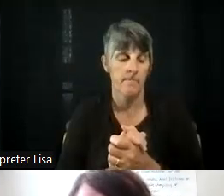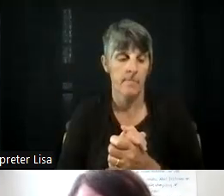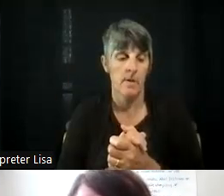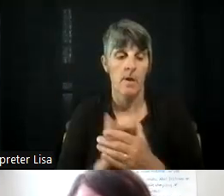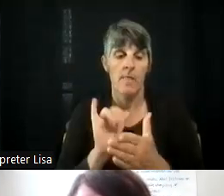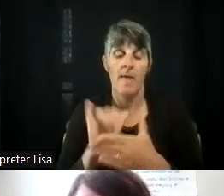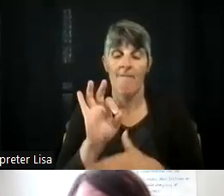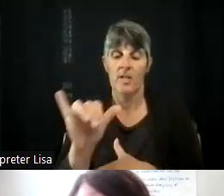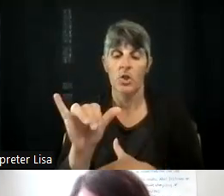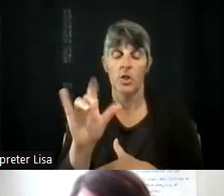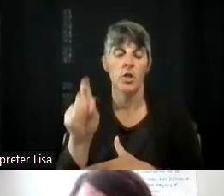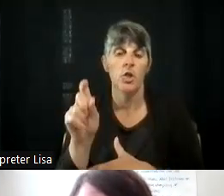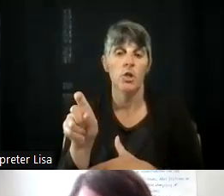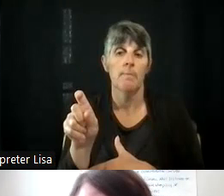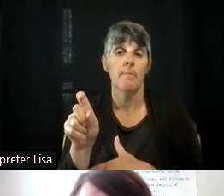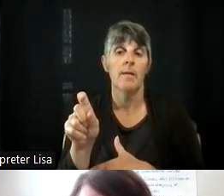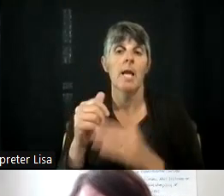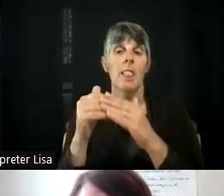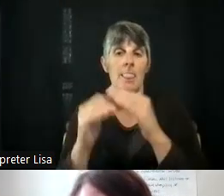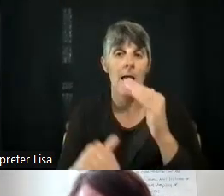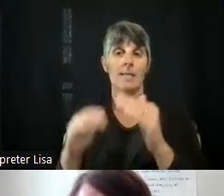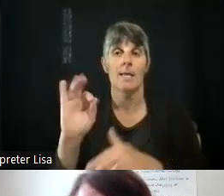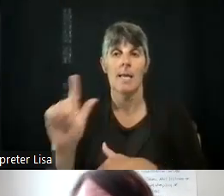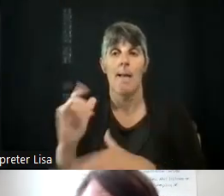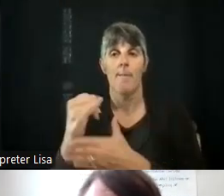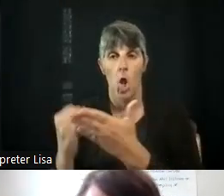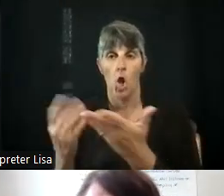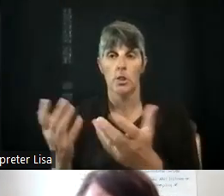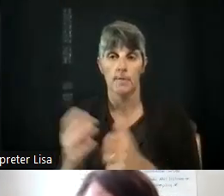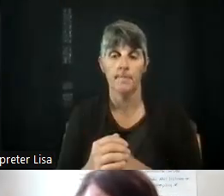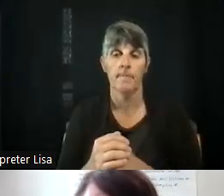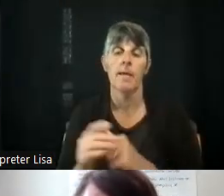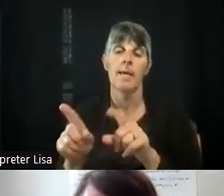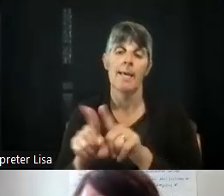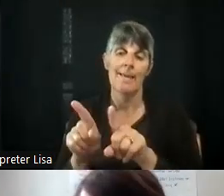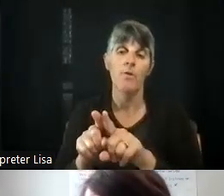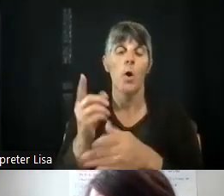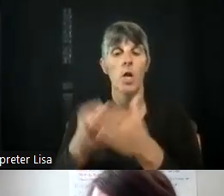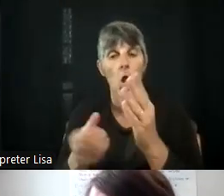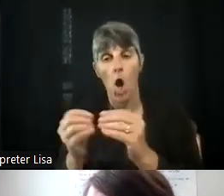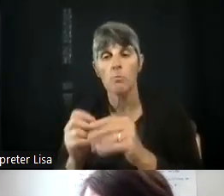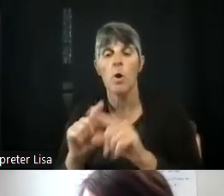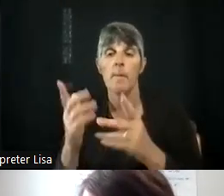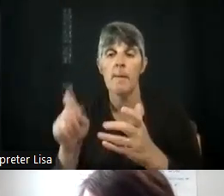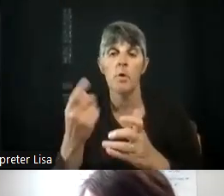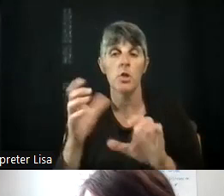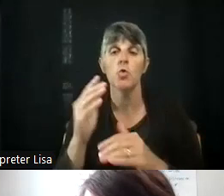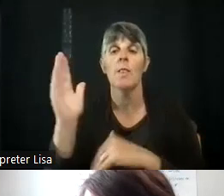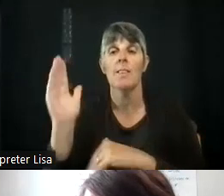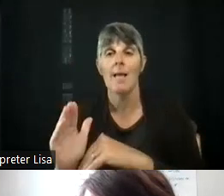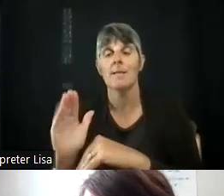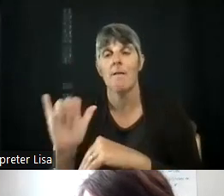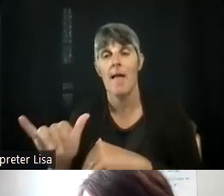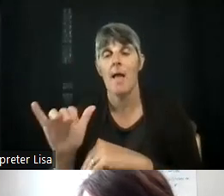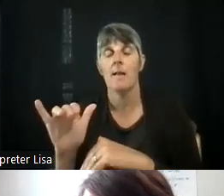that fiscal year should be less capital art, actually, even though it costs more, but maybe we just do less of that, because